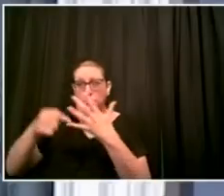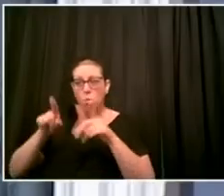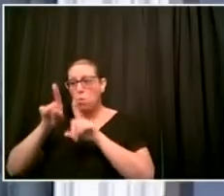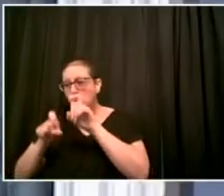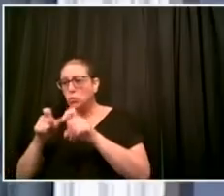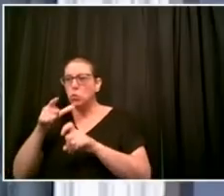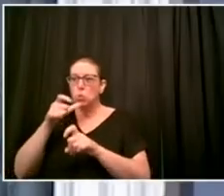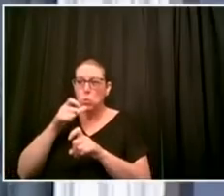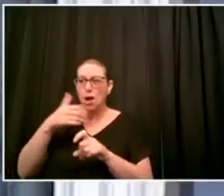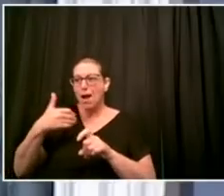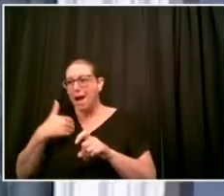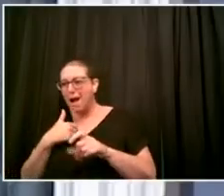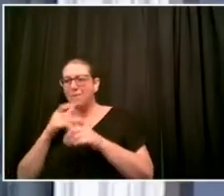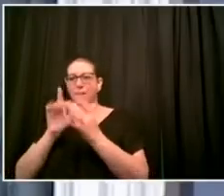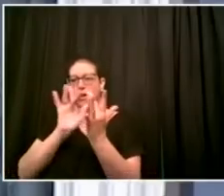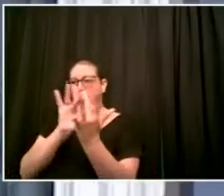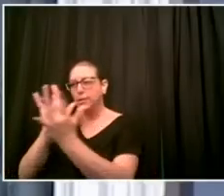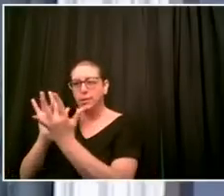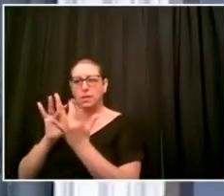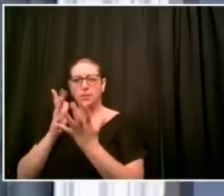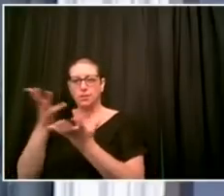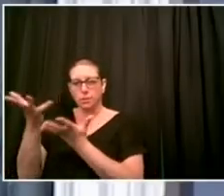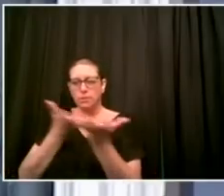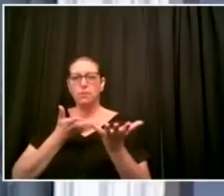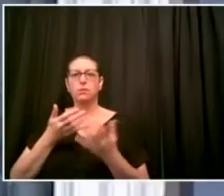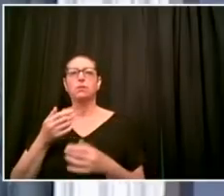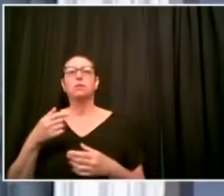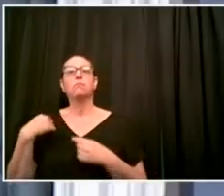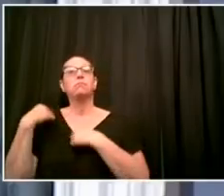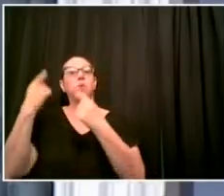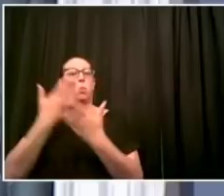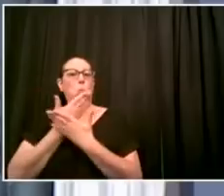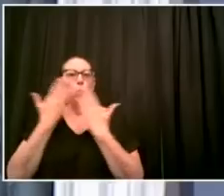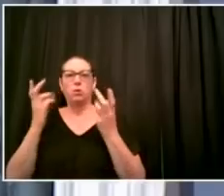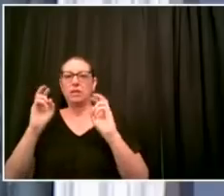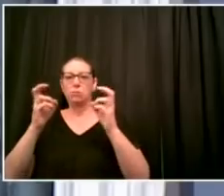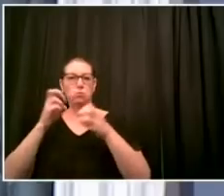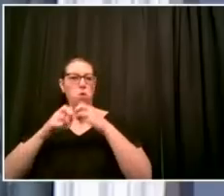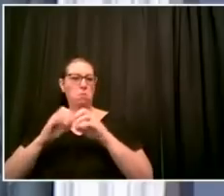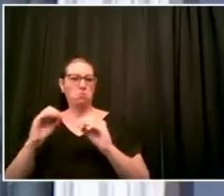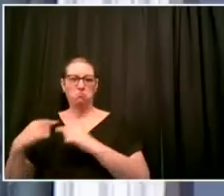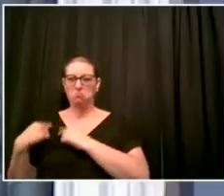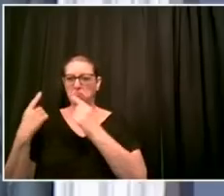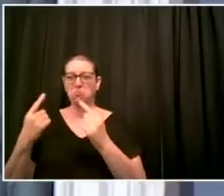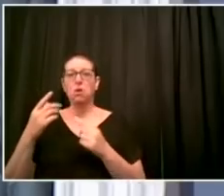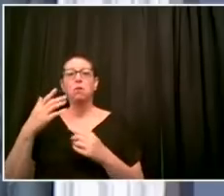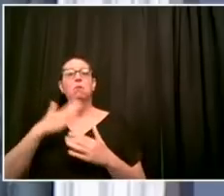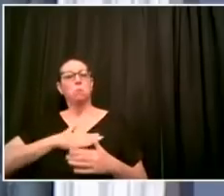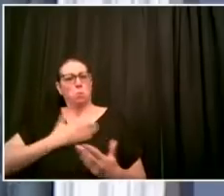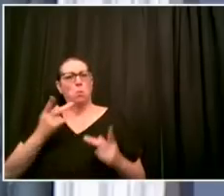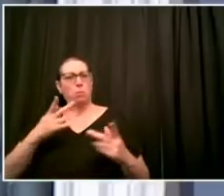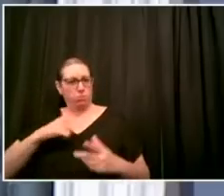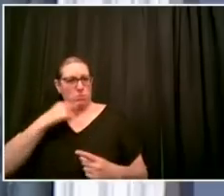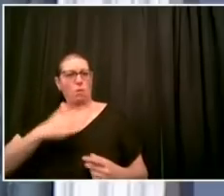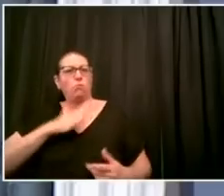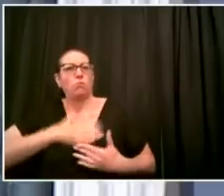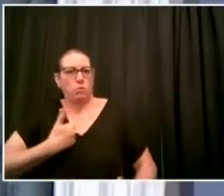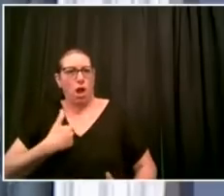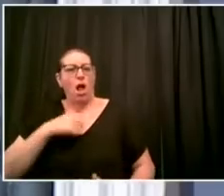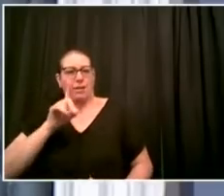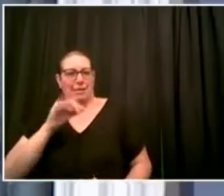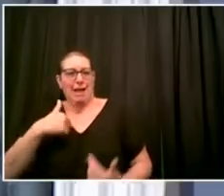and then actually tracking them down. So far, so good, but it is especially critical that our tracers are trusted people in our